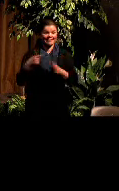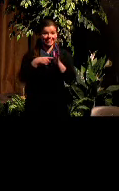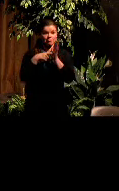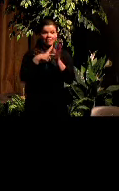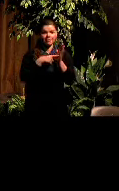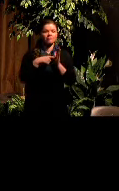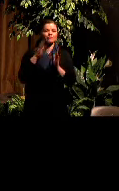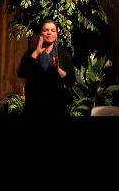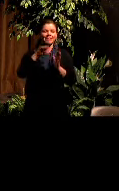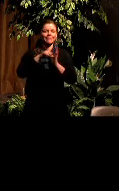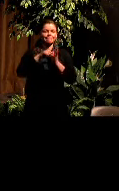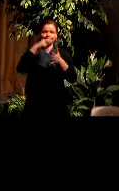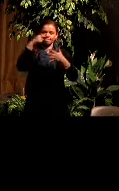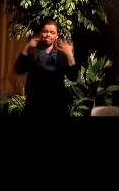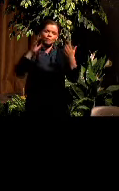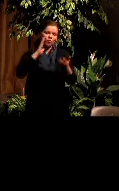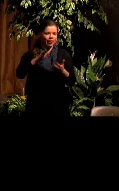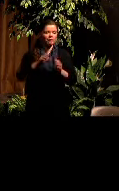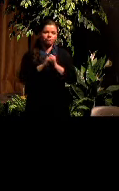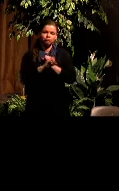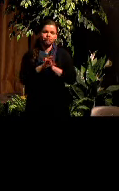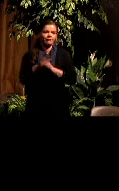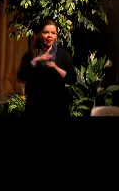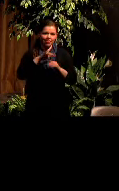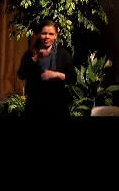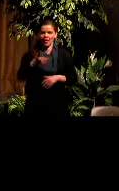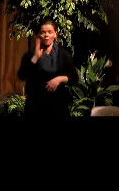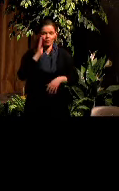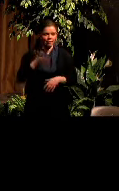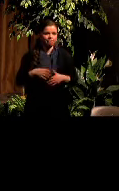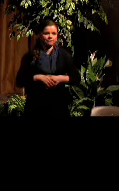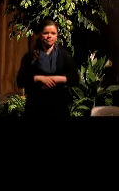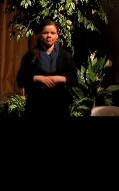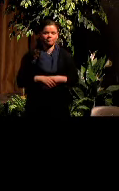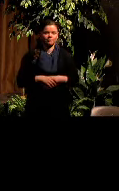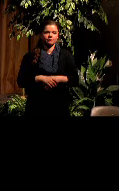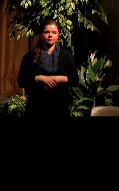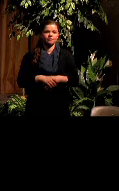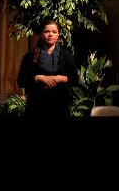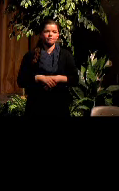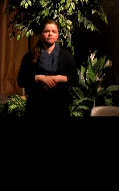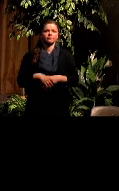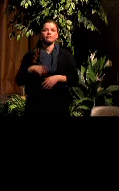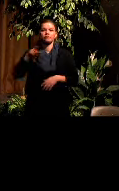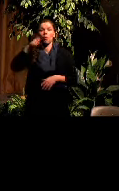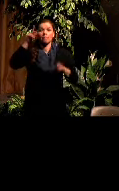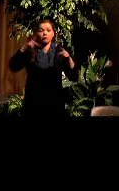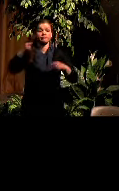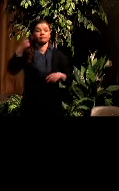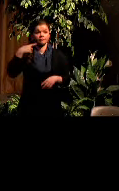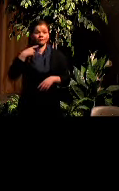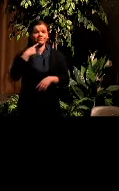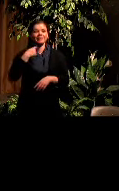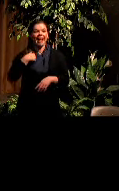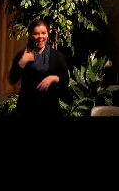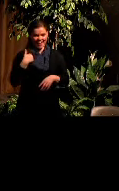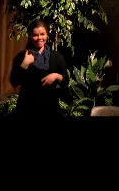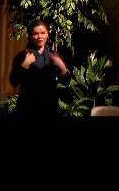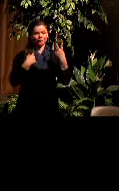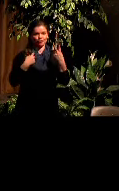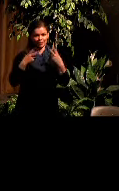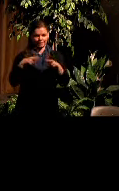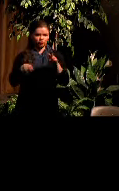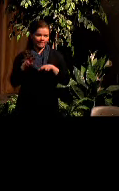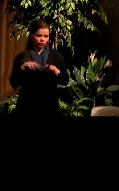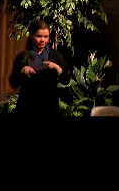Yeah. I don't have, my name is Richard Collins. I don't have a question so much as two observations that I would like to make. It